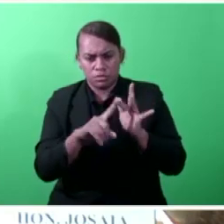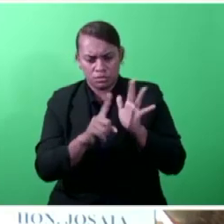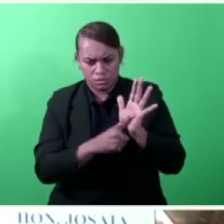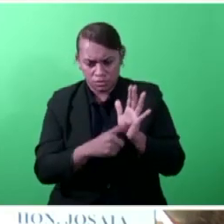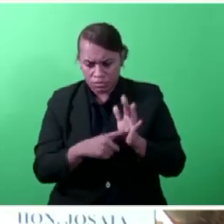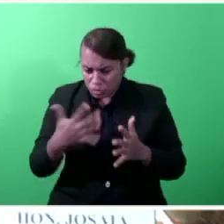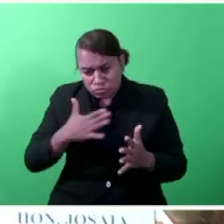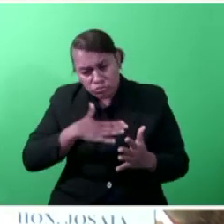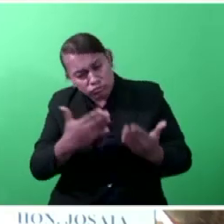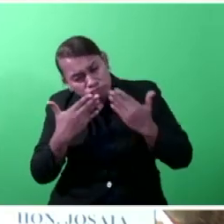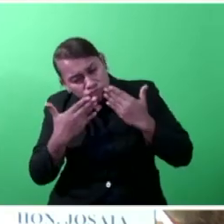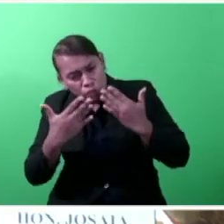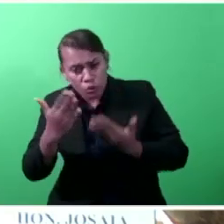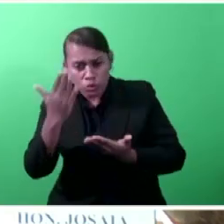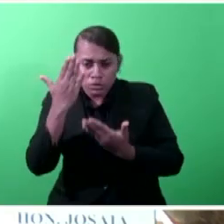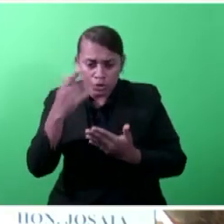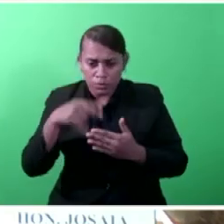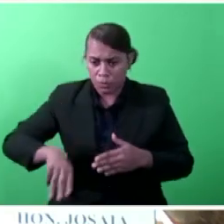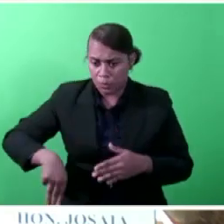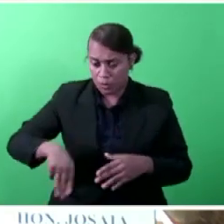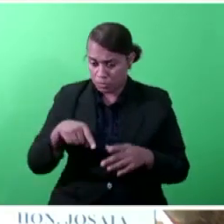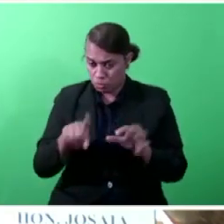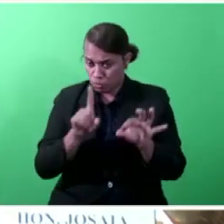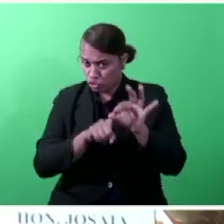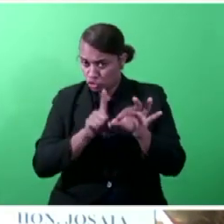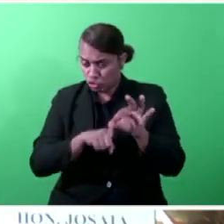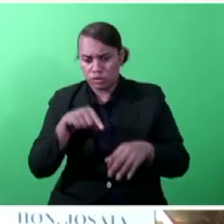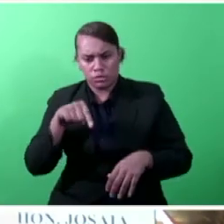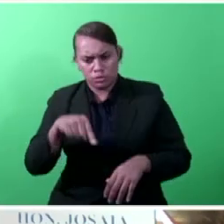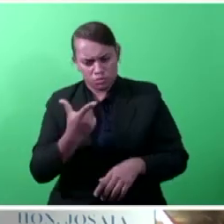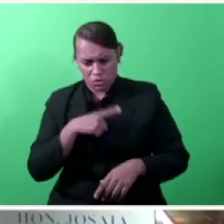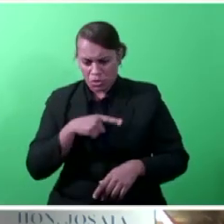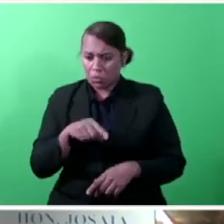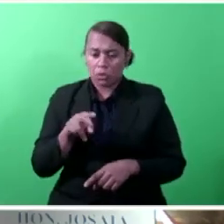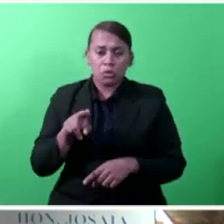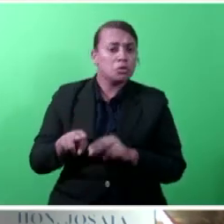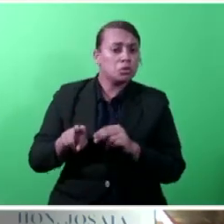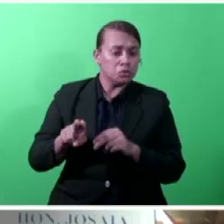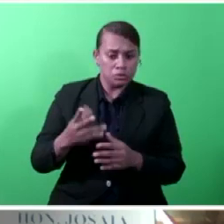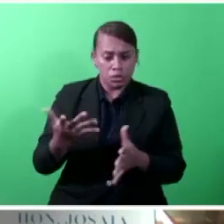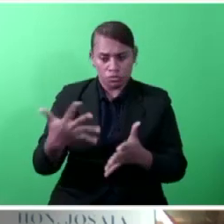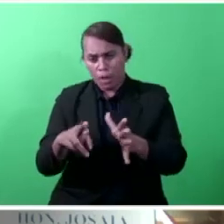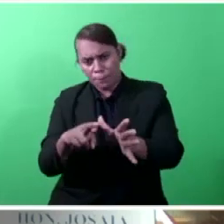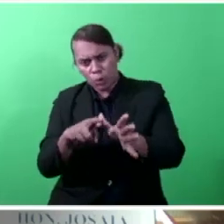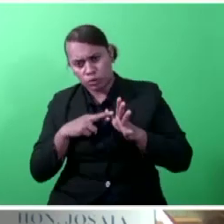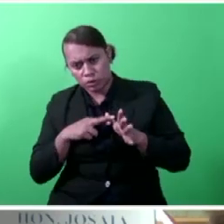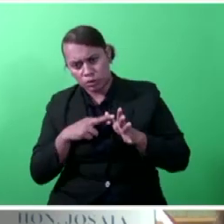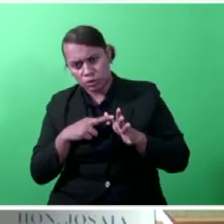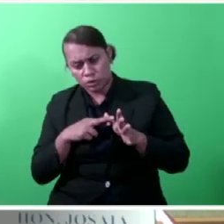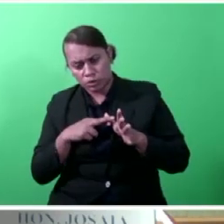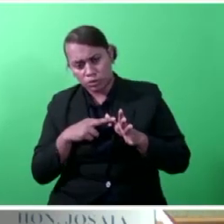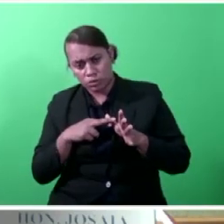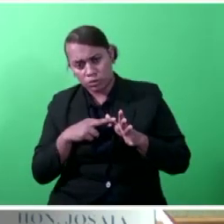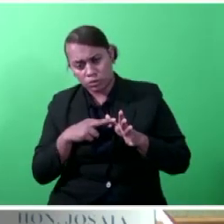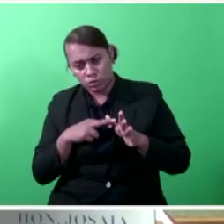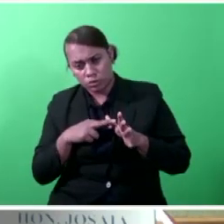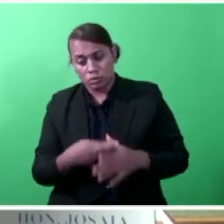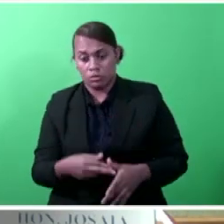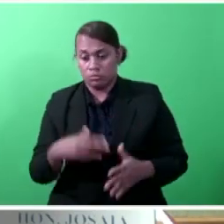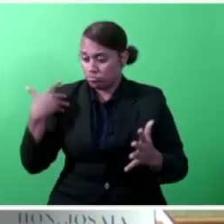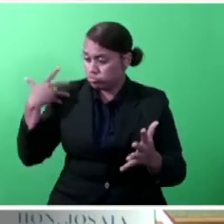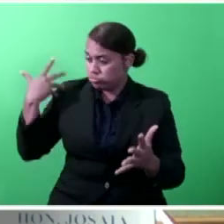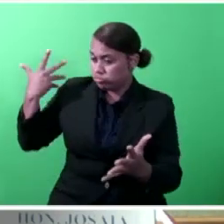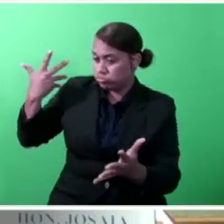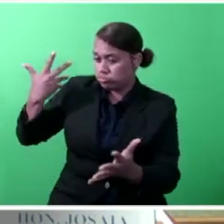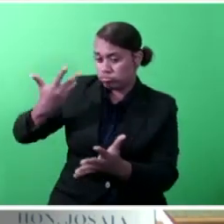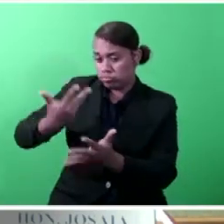question because she's probably responding to the fairly long period of consultations we've had with members of the